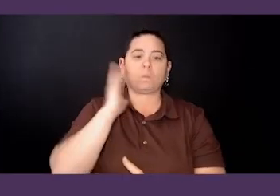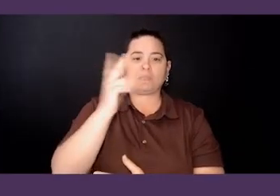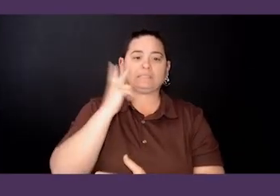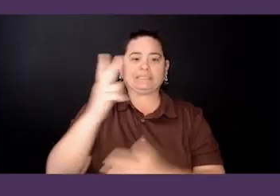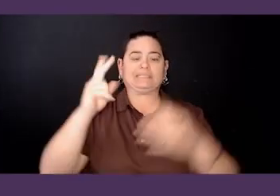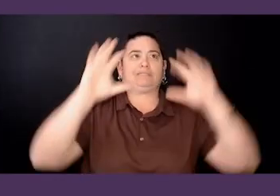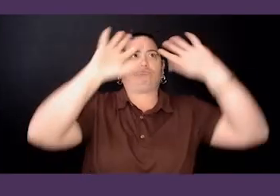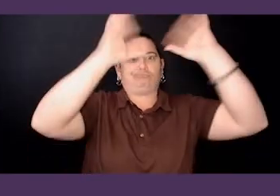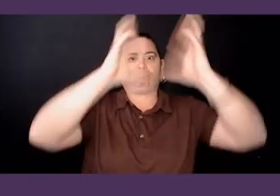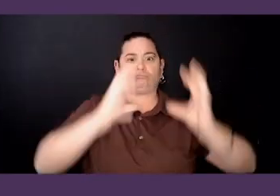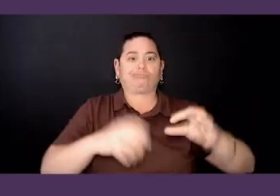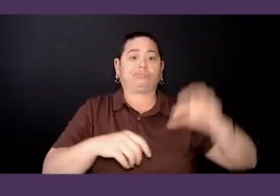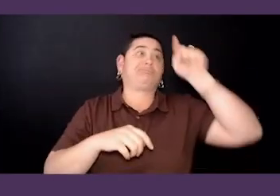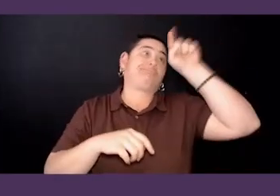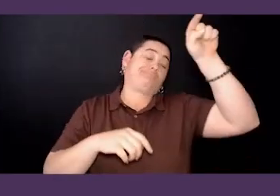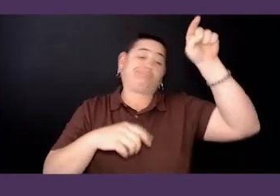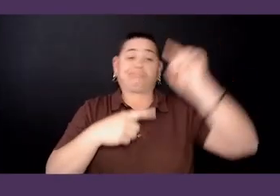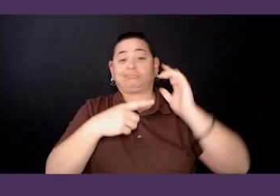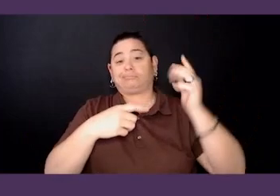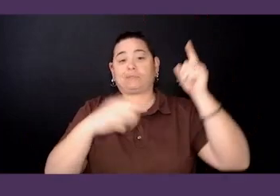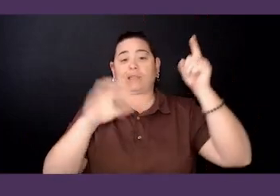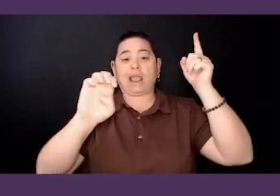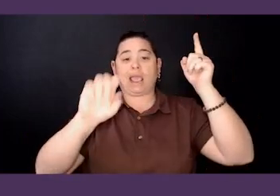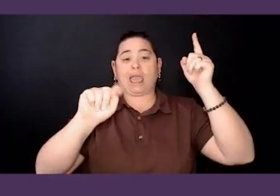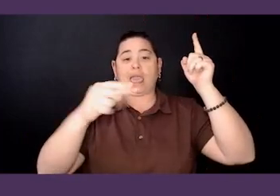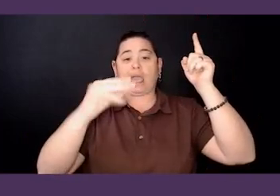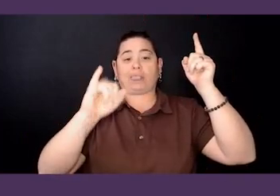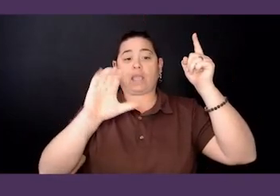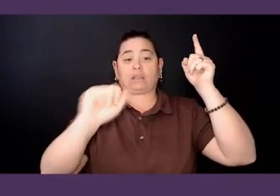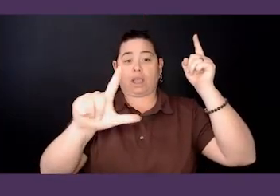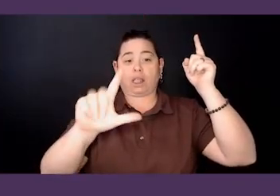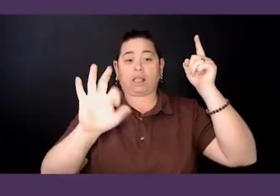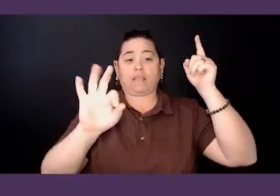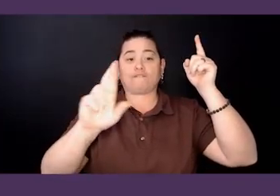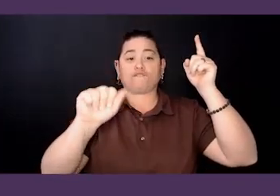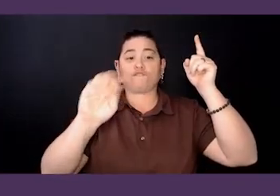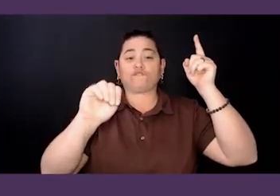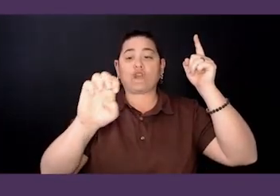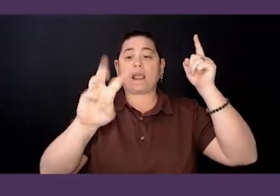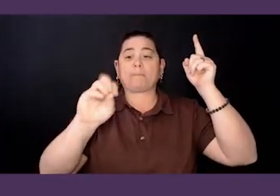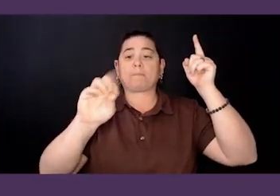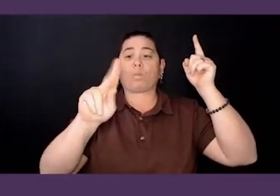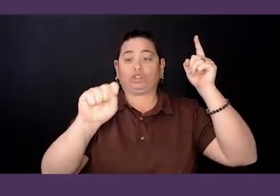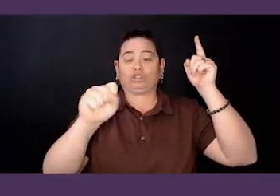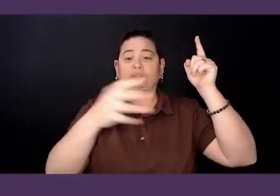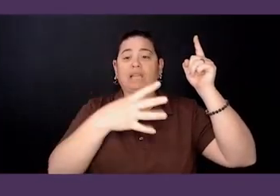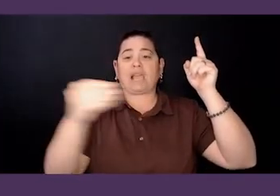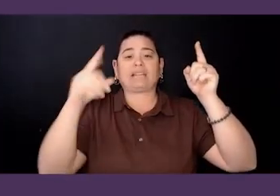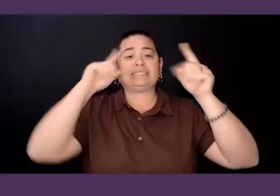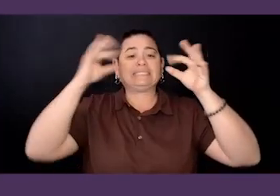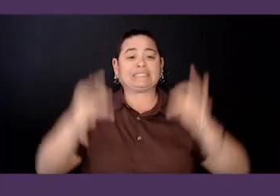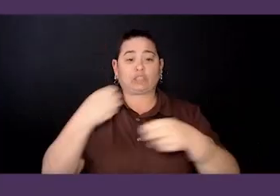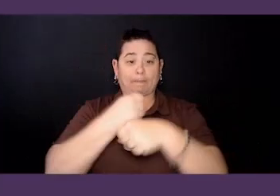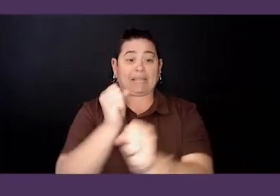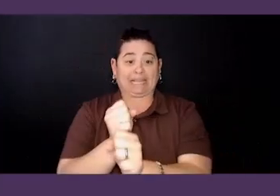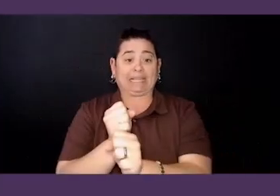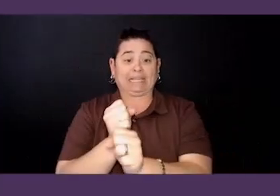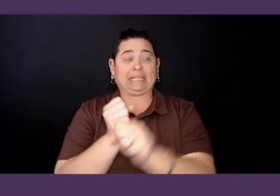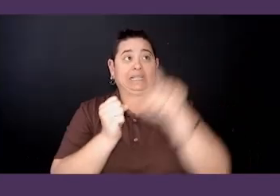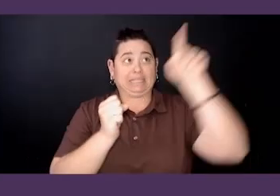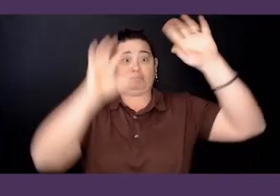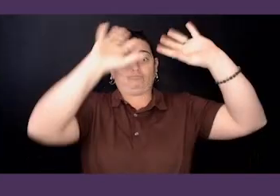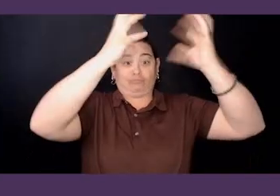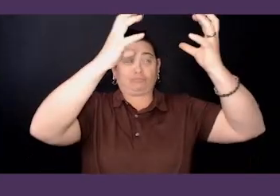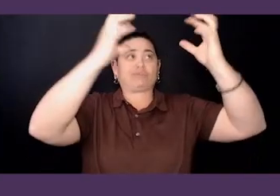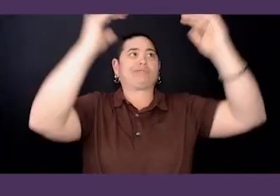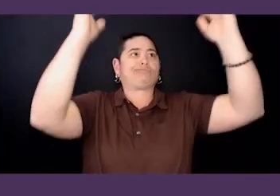For example, in the Ethics tab, you'll find subcategory headings like Ethical Frameworks and Decision Making,